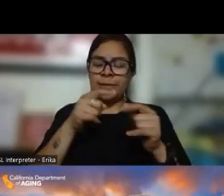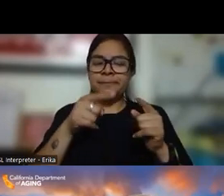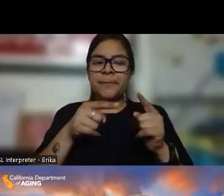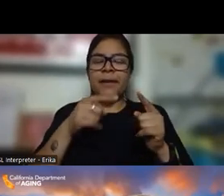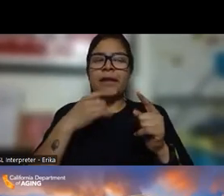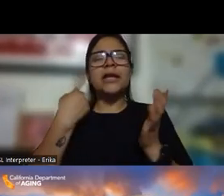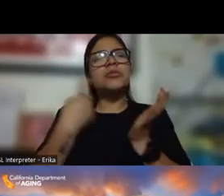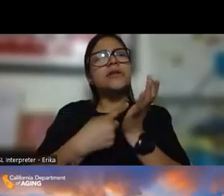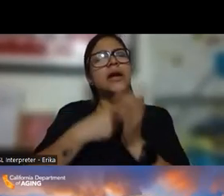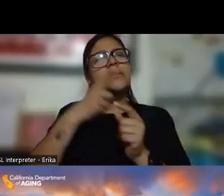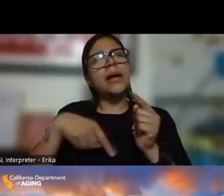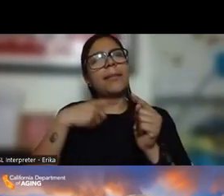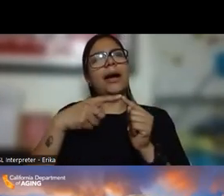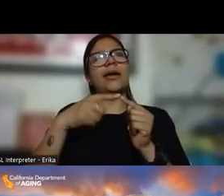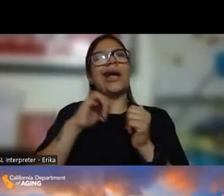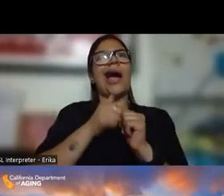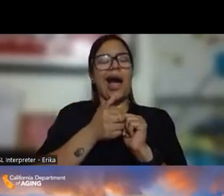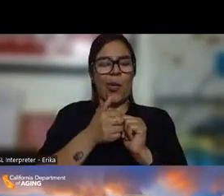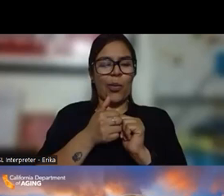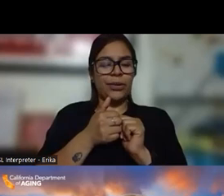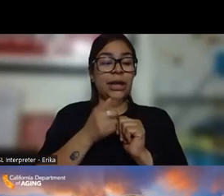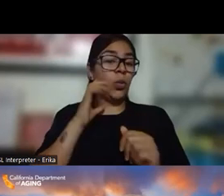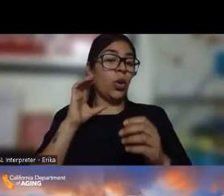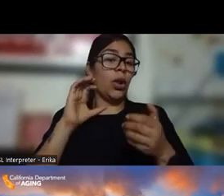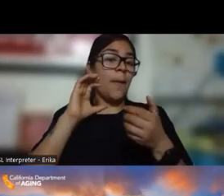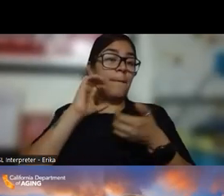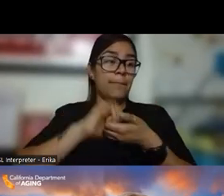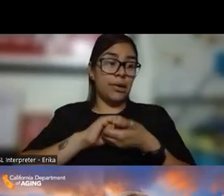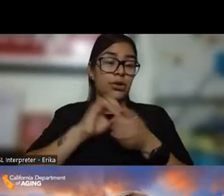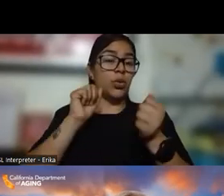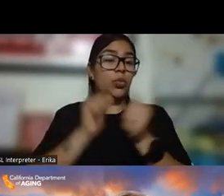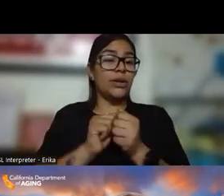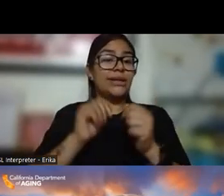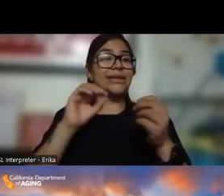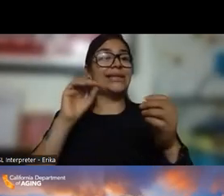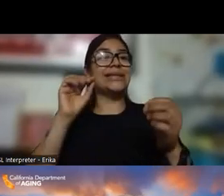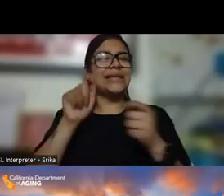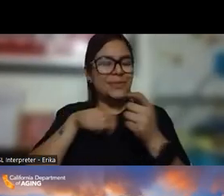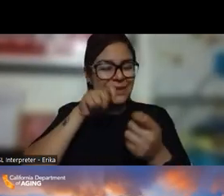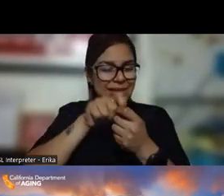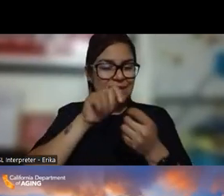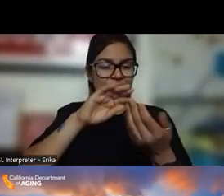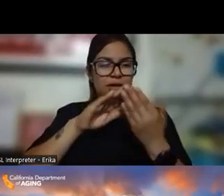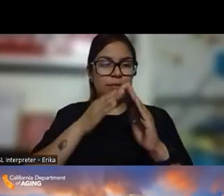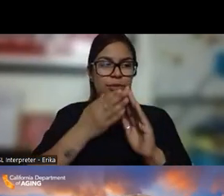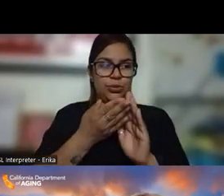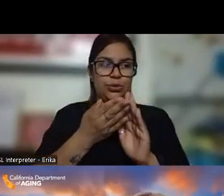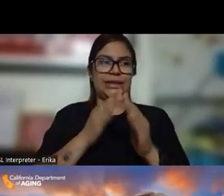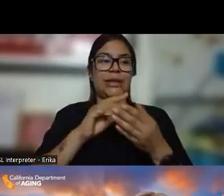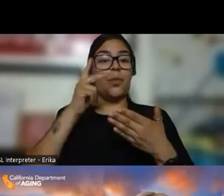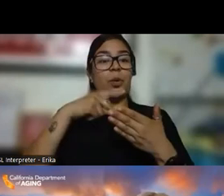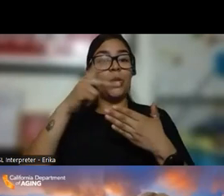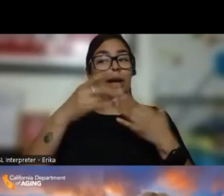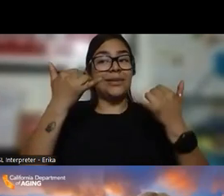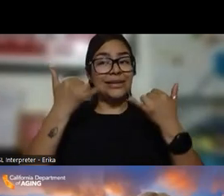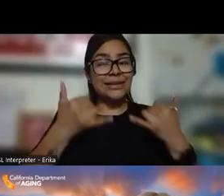their application how they would partner with specific community-based organizations to reach populations that maybe